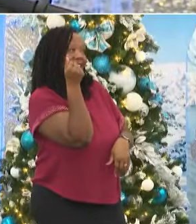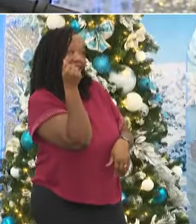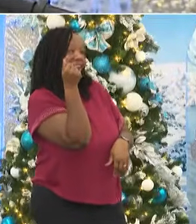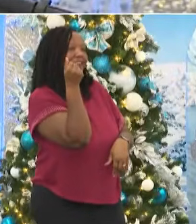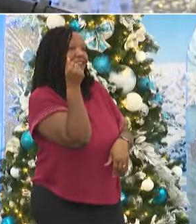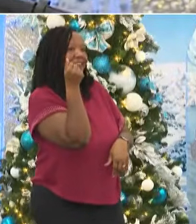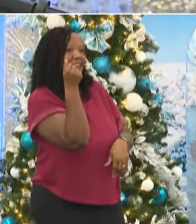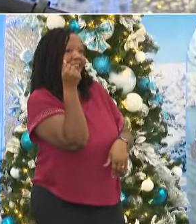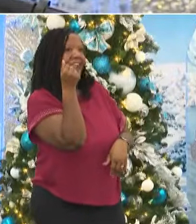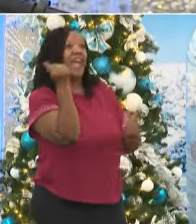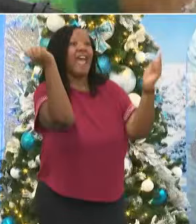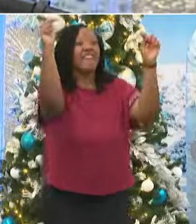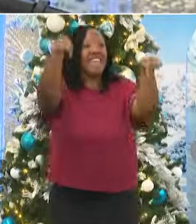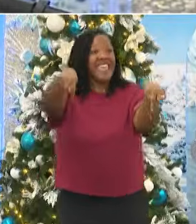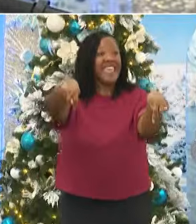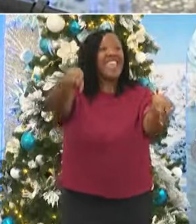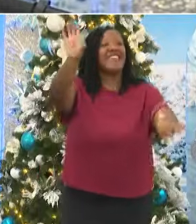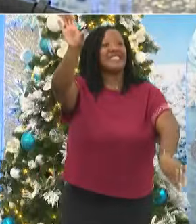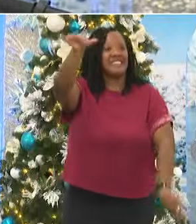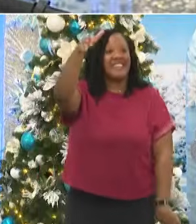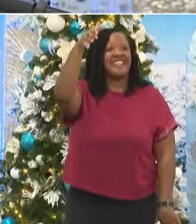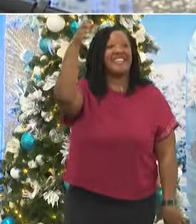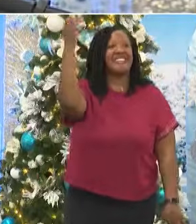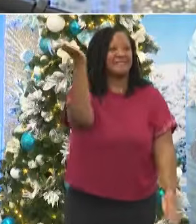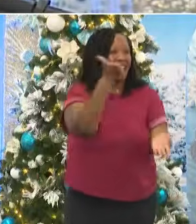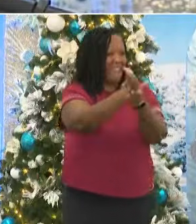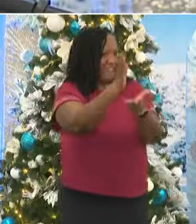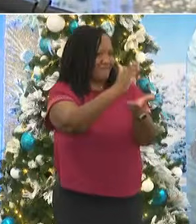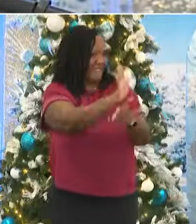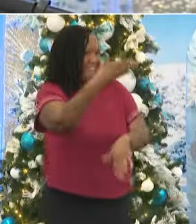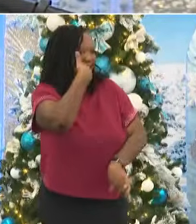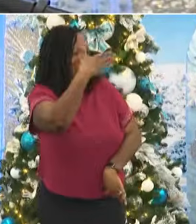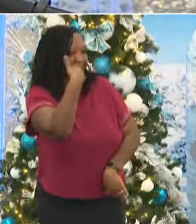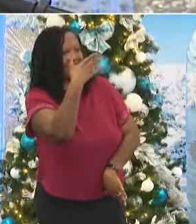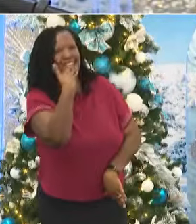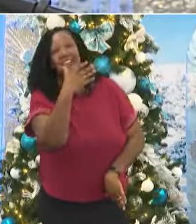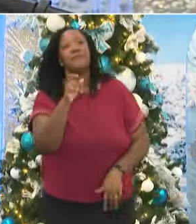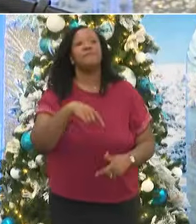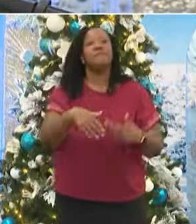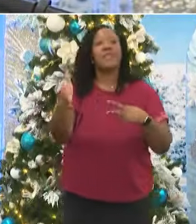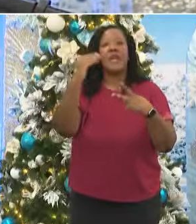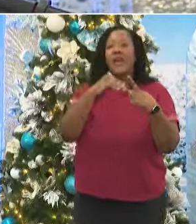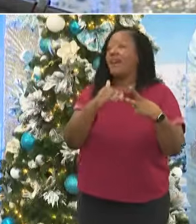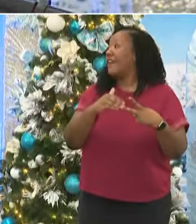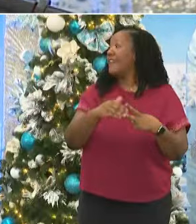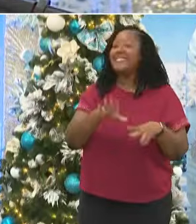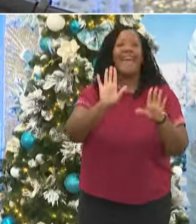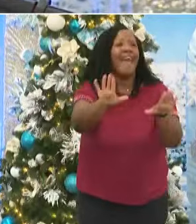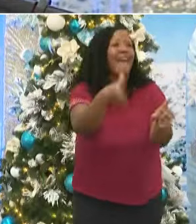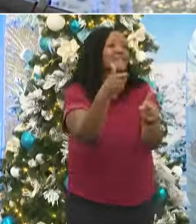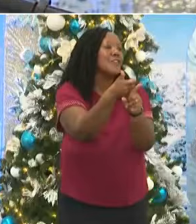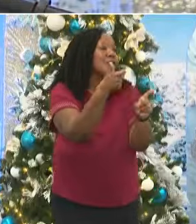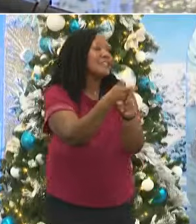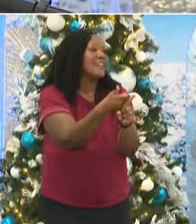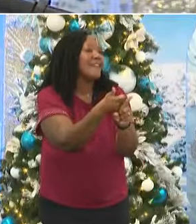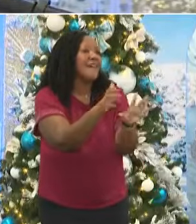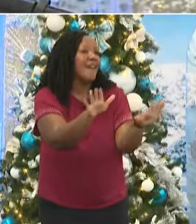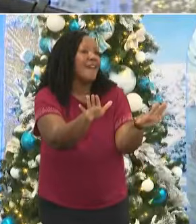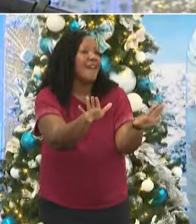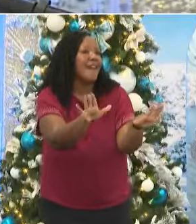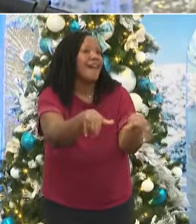All right, good job, good job. Y'all ready for another one? have